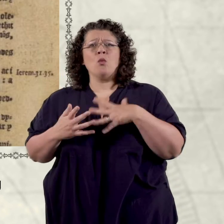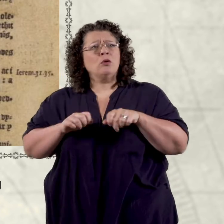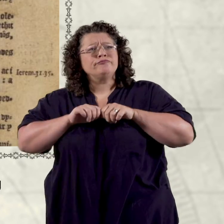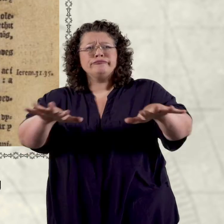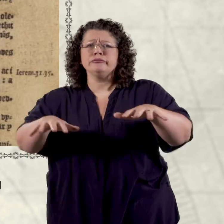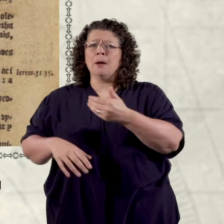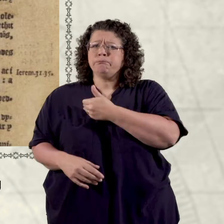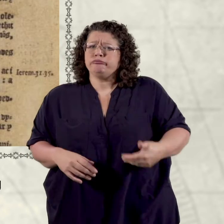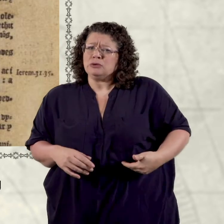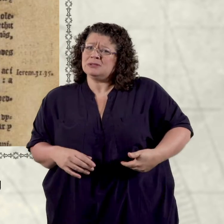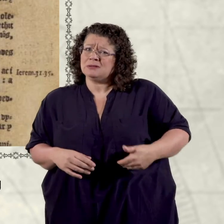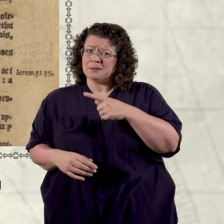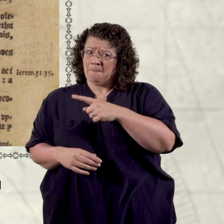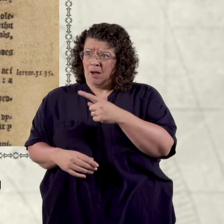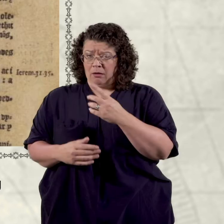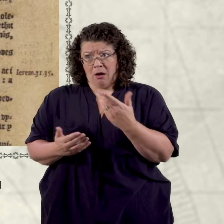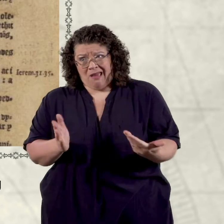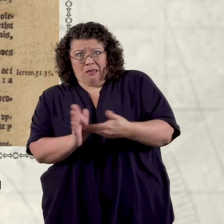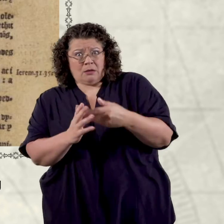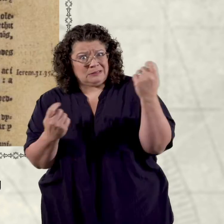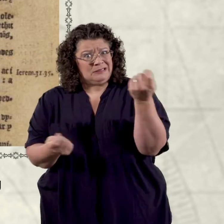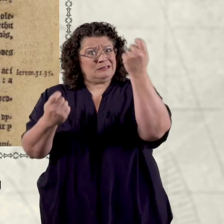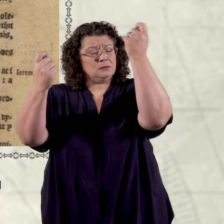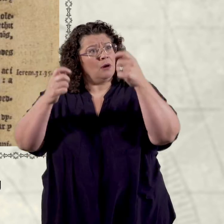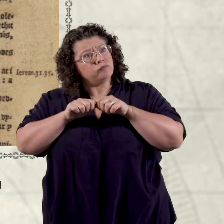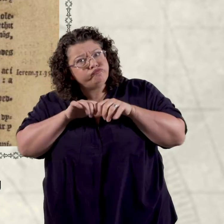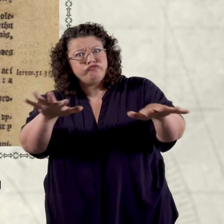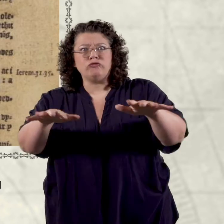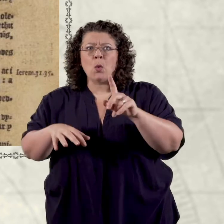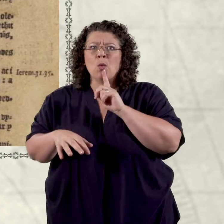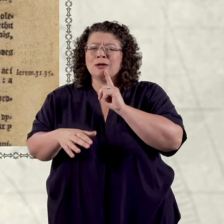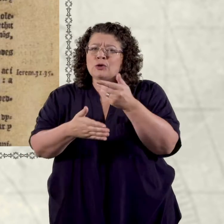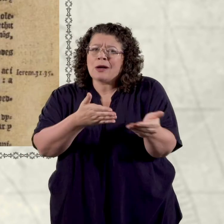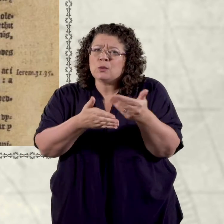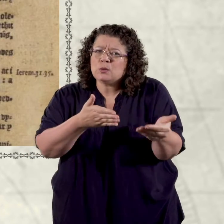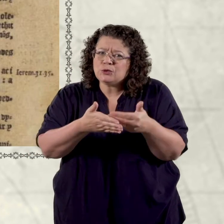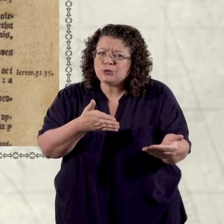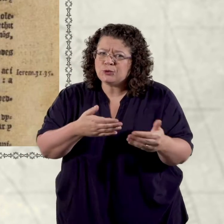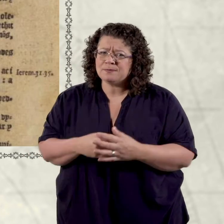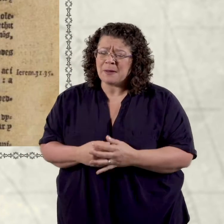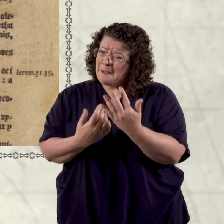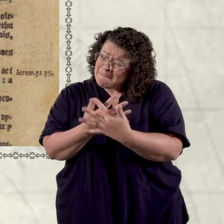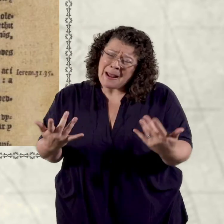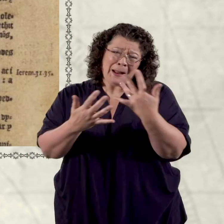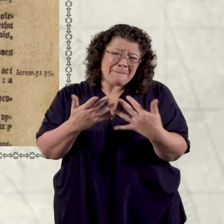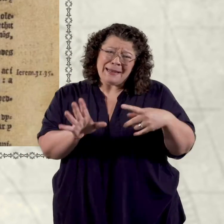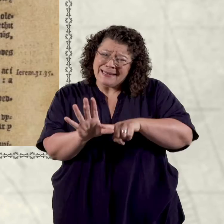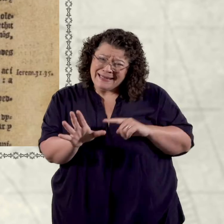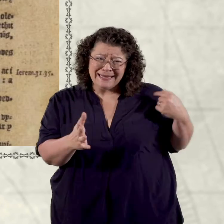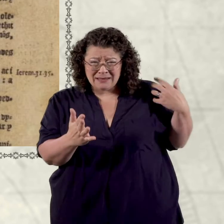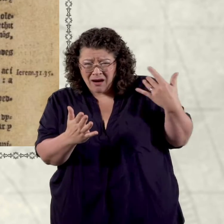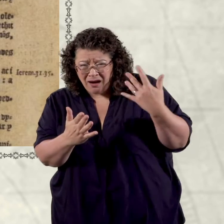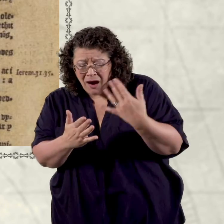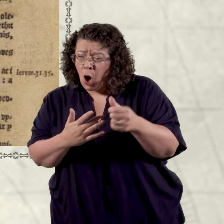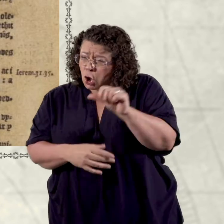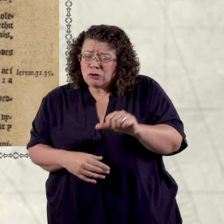she also succeeded in popularizing the Welsh language. And many years later, hundreds